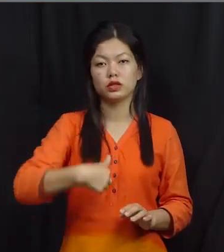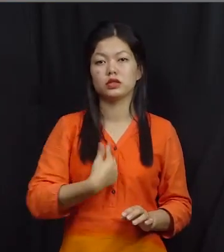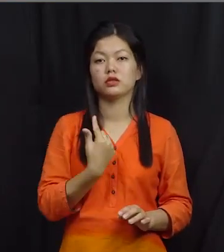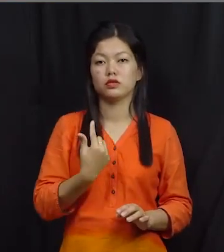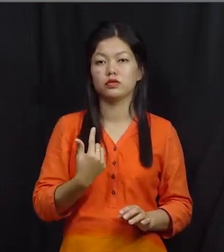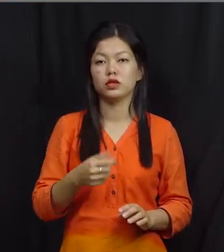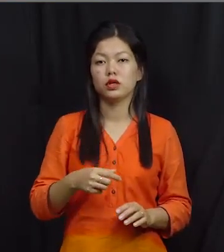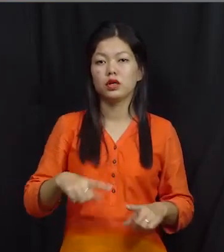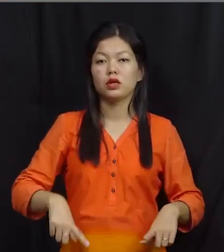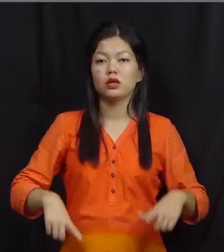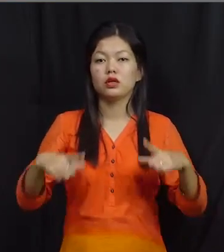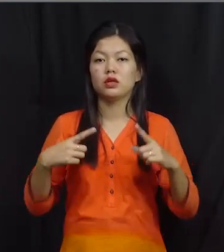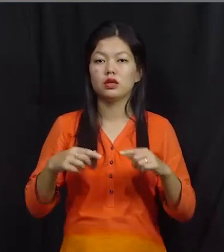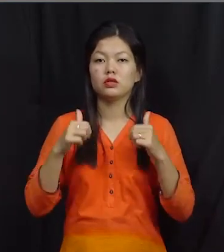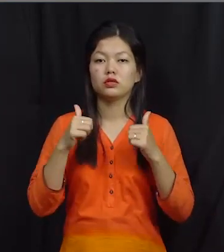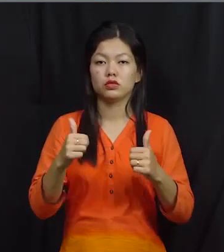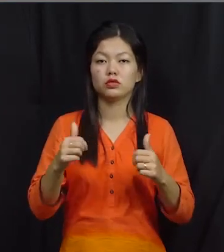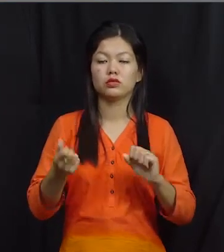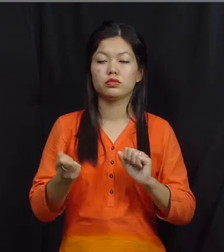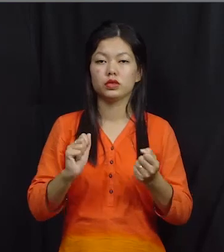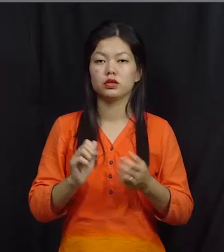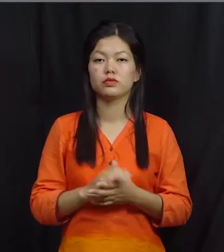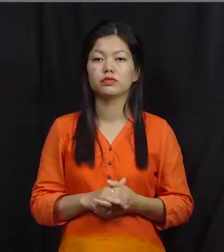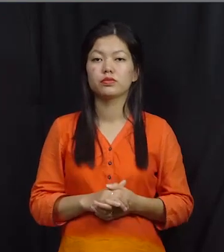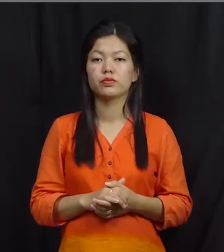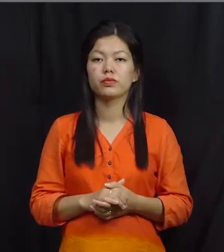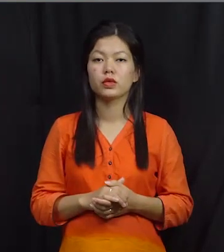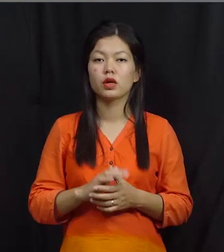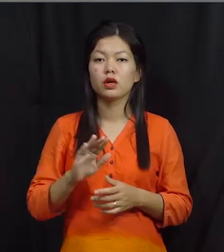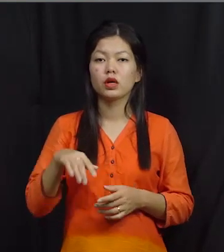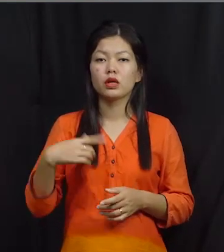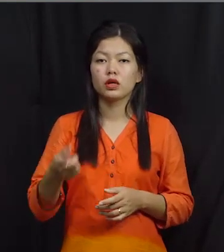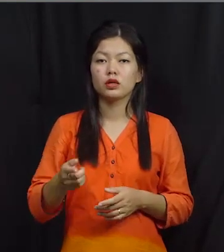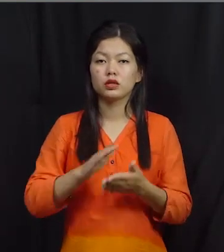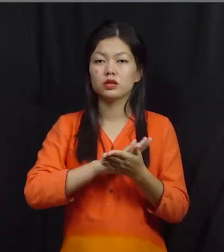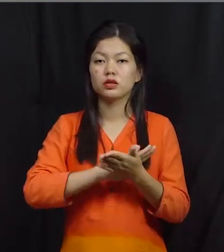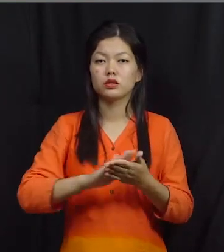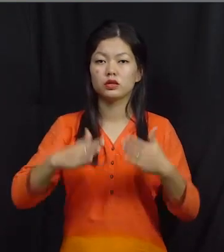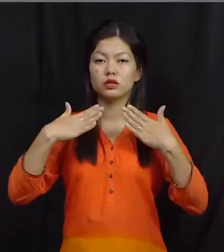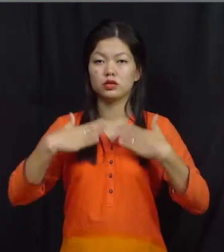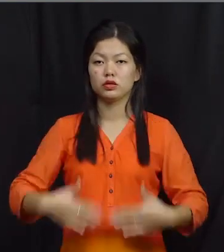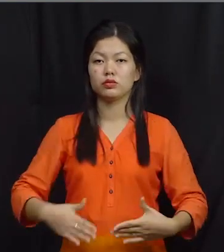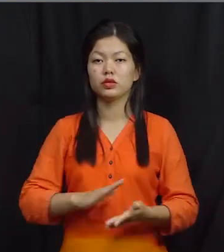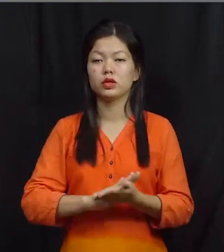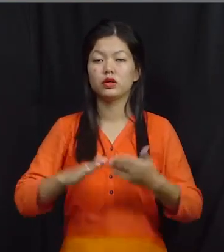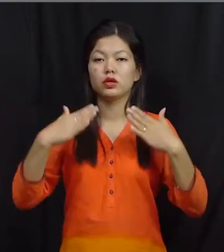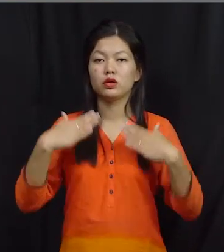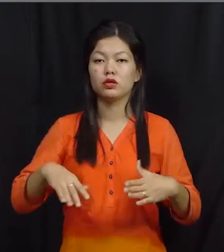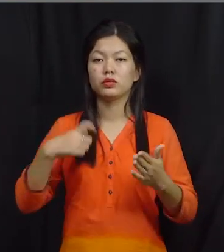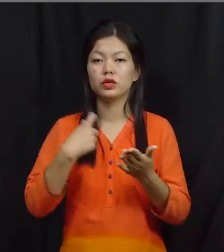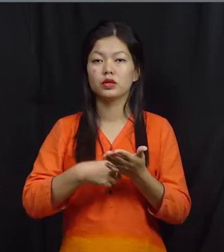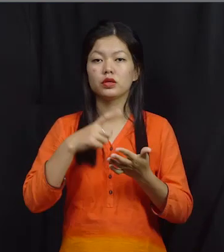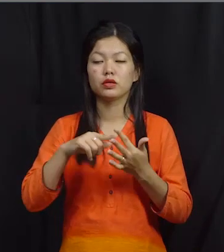is important human resource. So now what is a human resource? If you become educated and